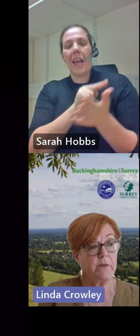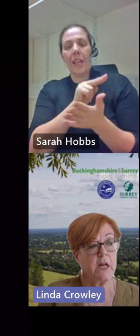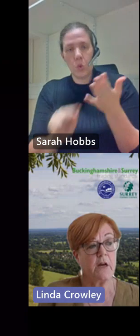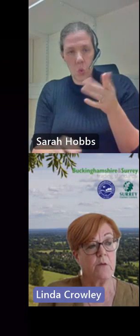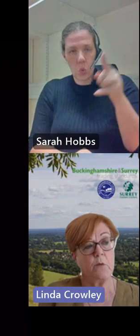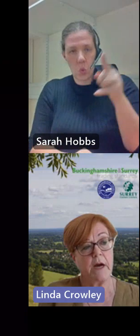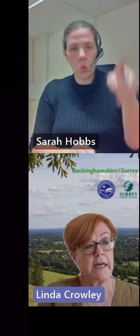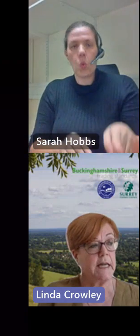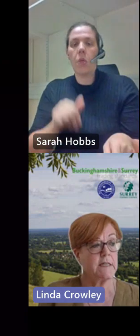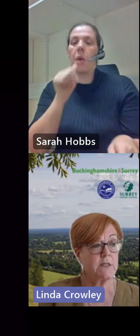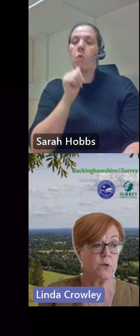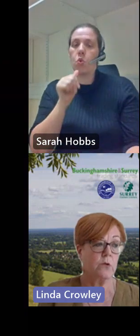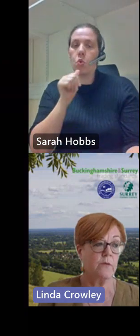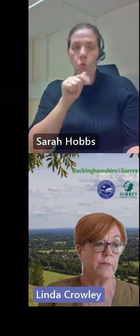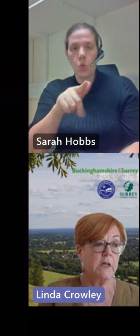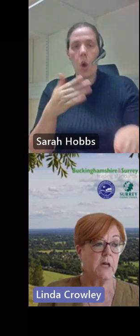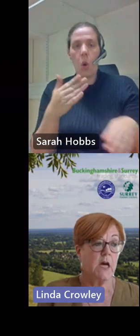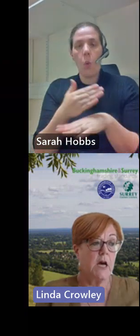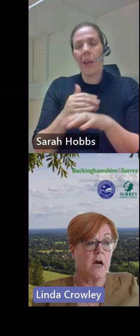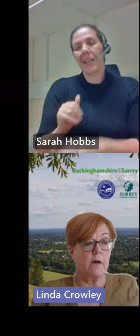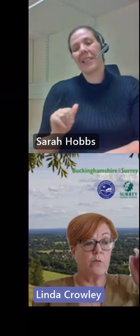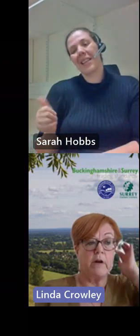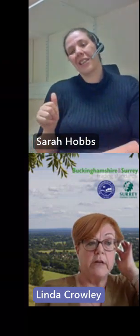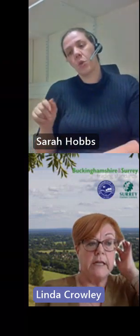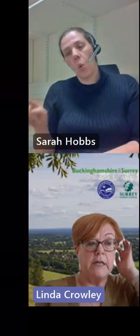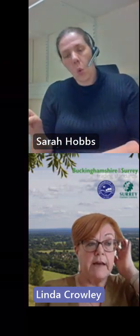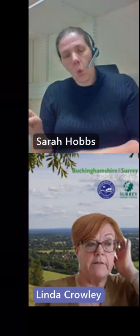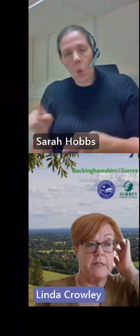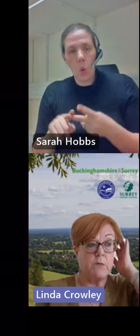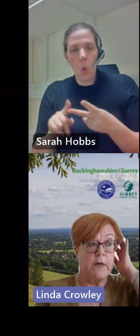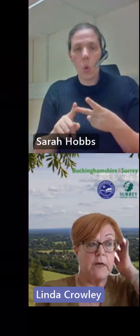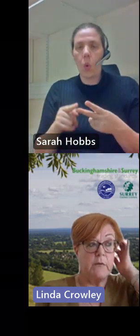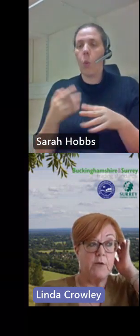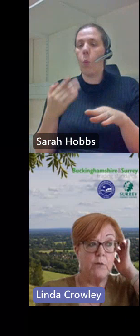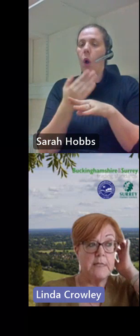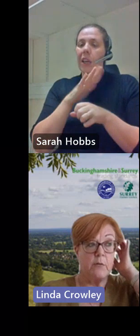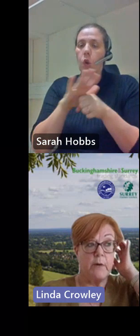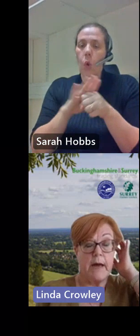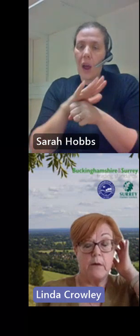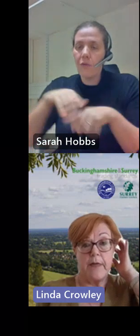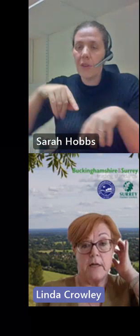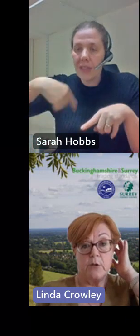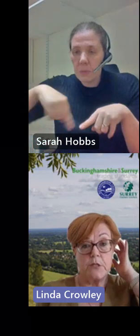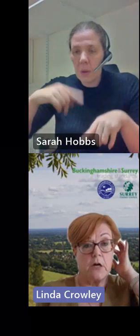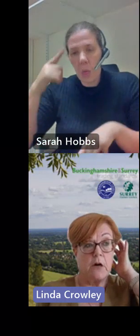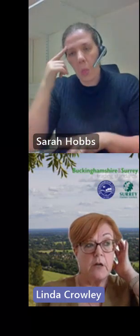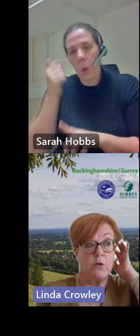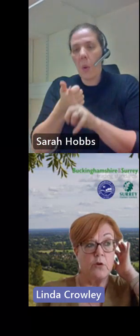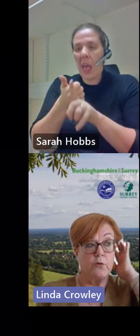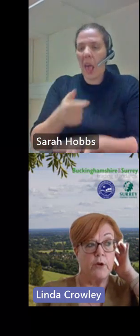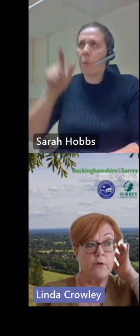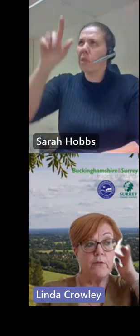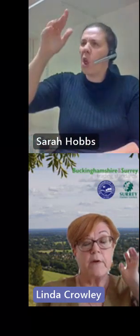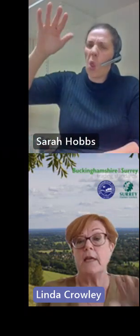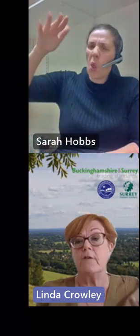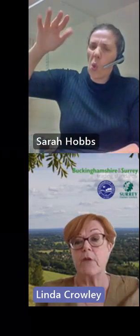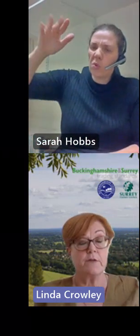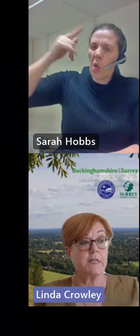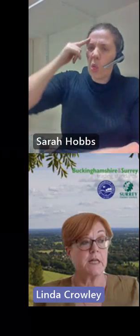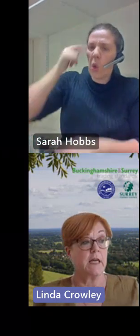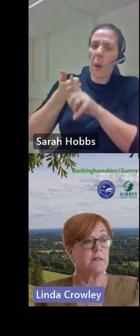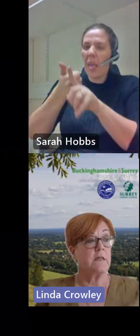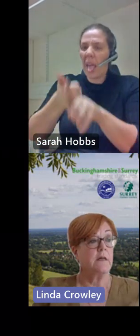here. You know, we're working next door. We're only in your area this week. We thought we'd help you out with that loose tile on your roof.